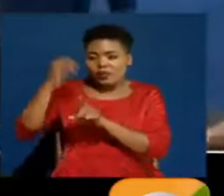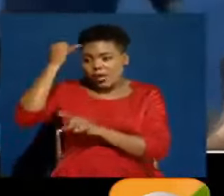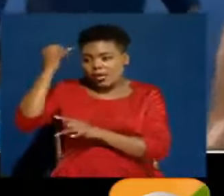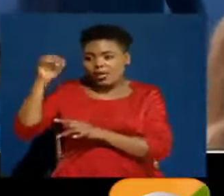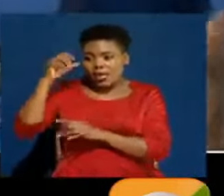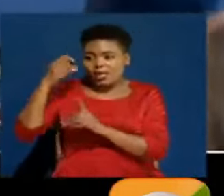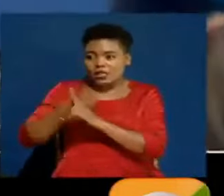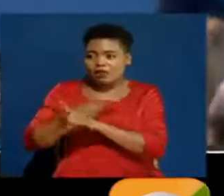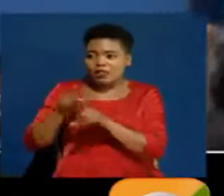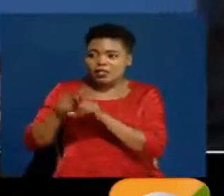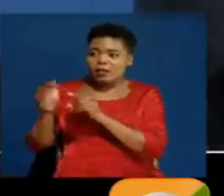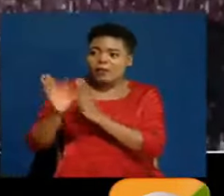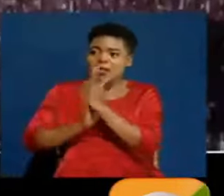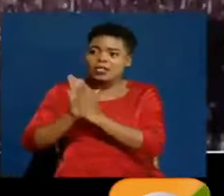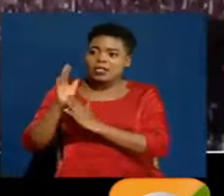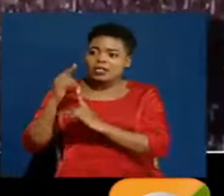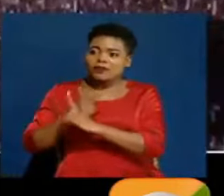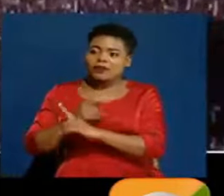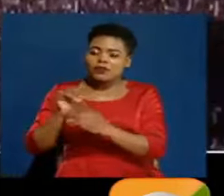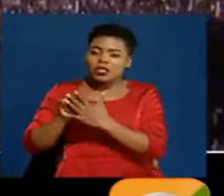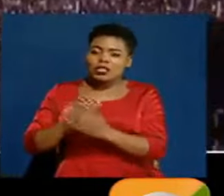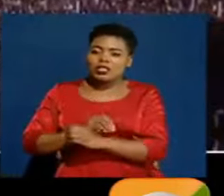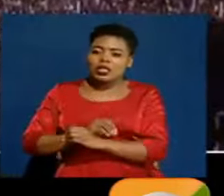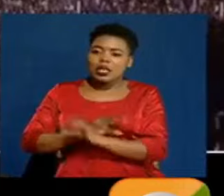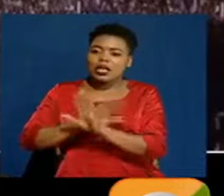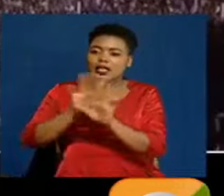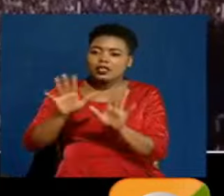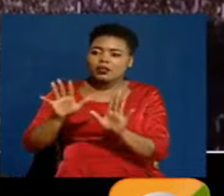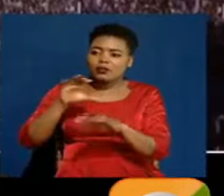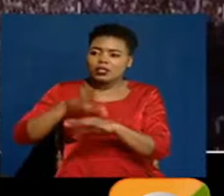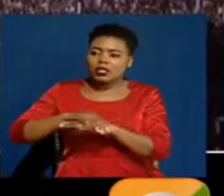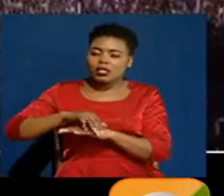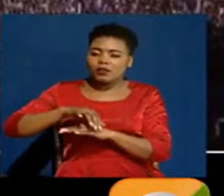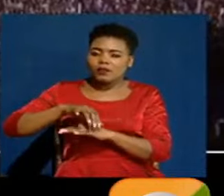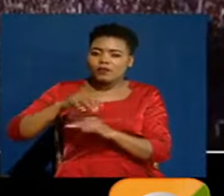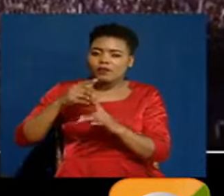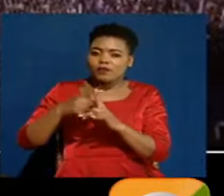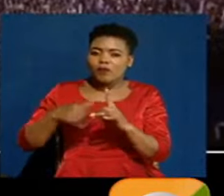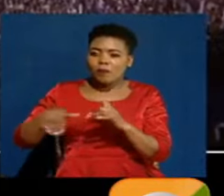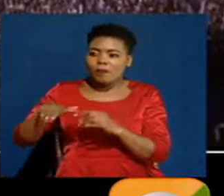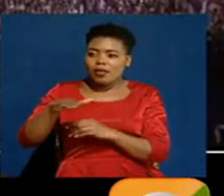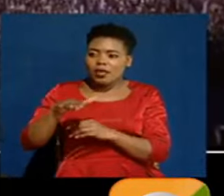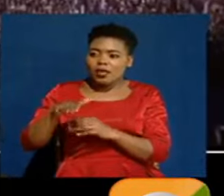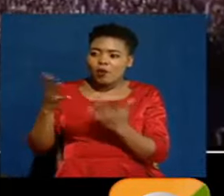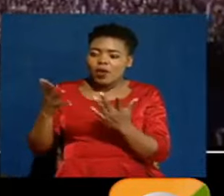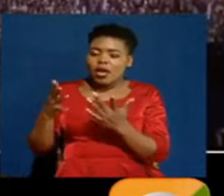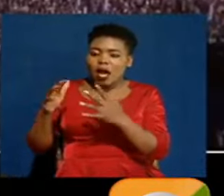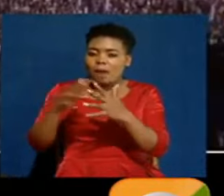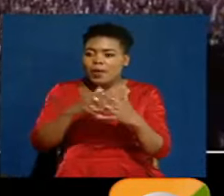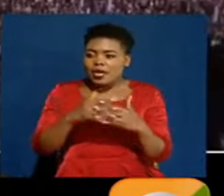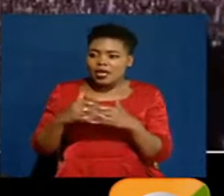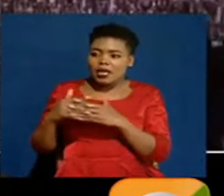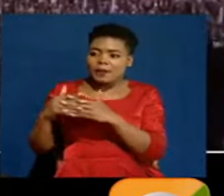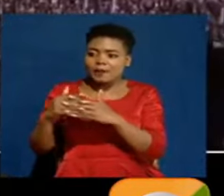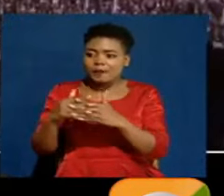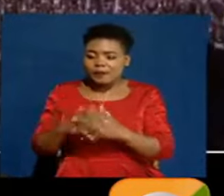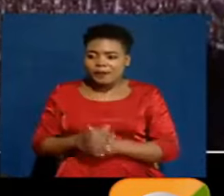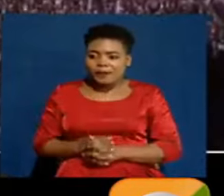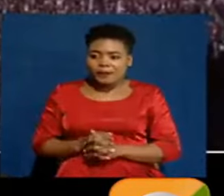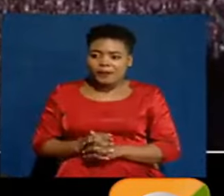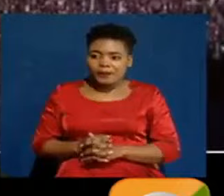there was that clarity coming in from all the speakers across the 3-4 days, that setting